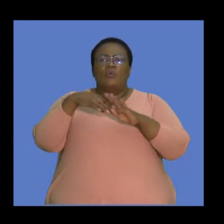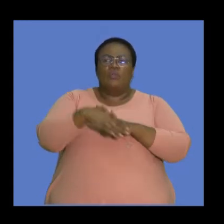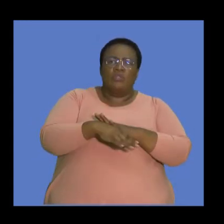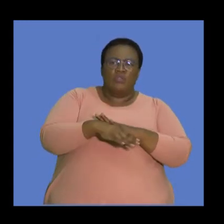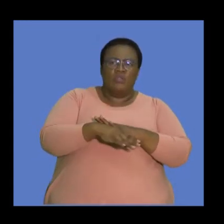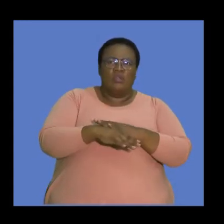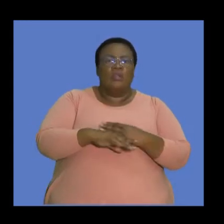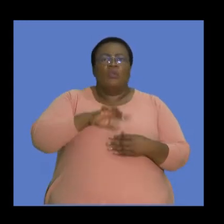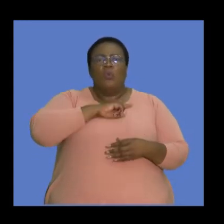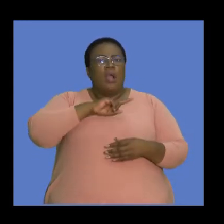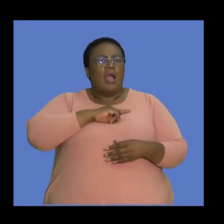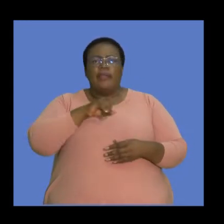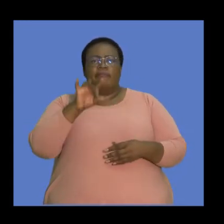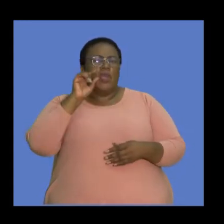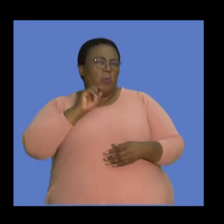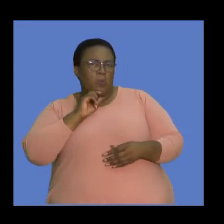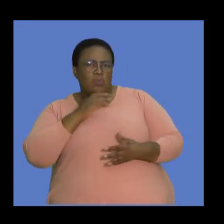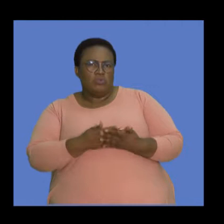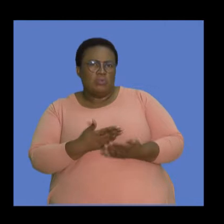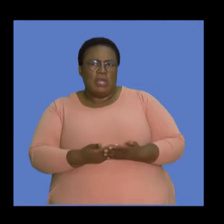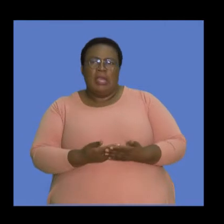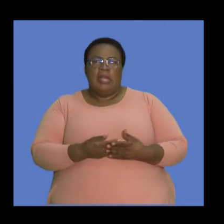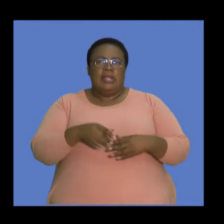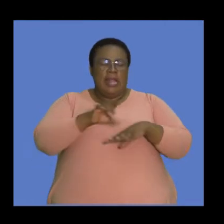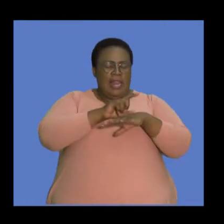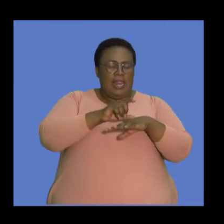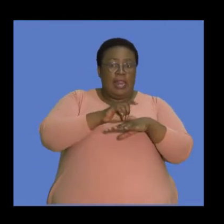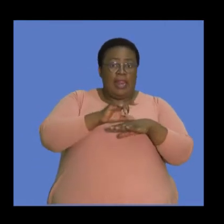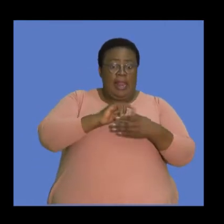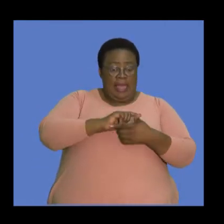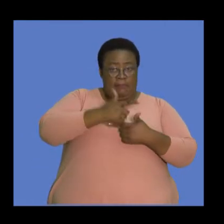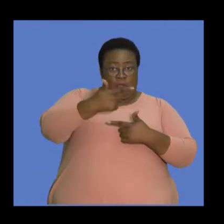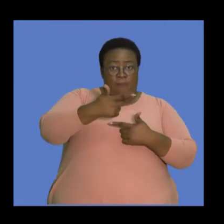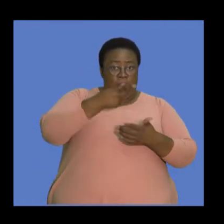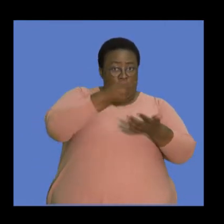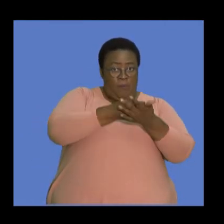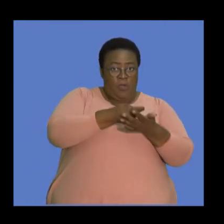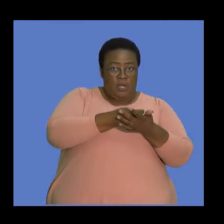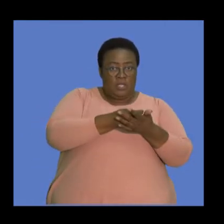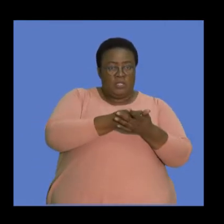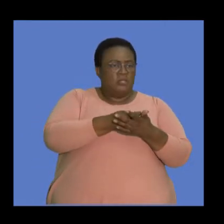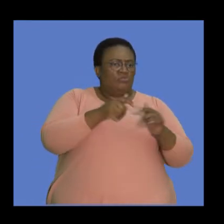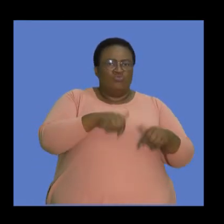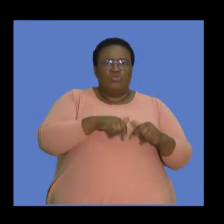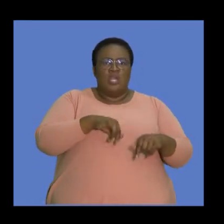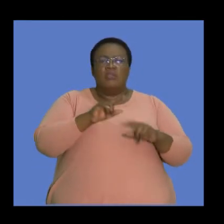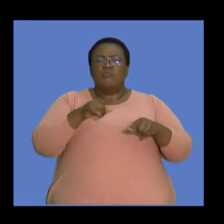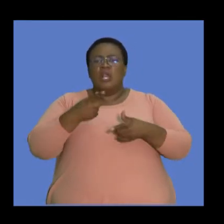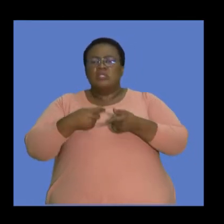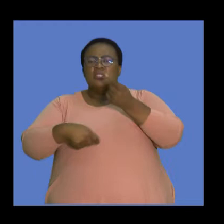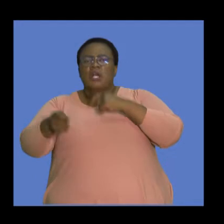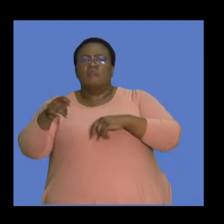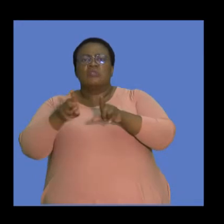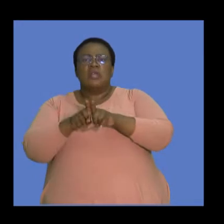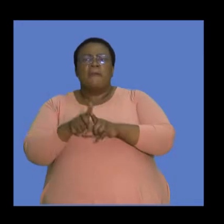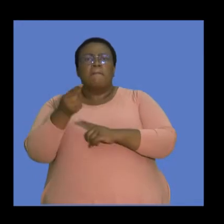wear and tear. So the laptop that you bought today, you can't sell it at the same price next year because you've used it, and